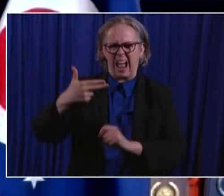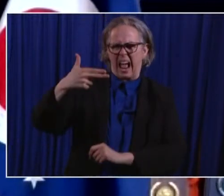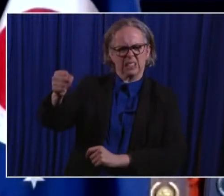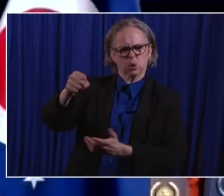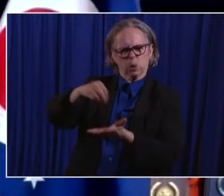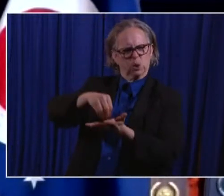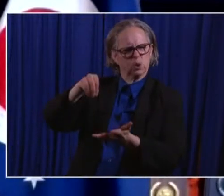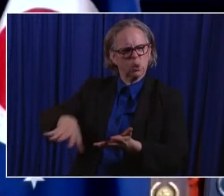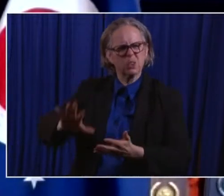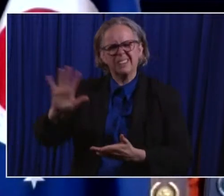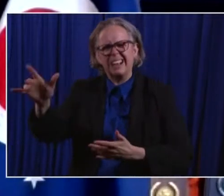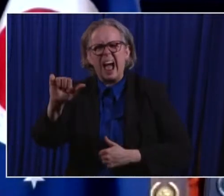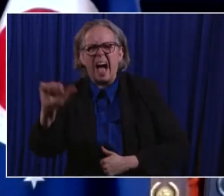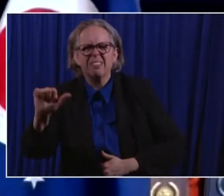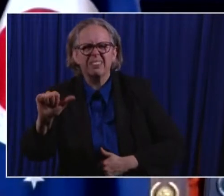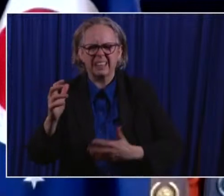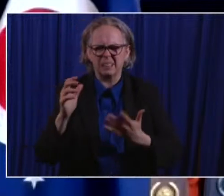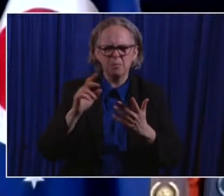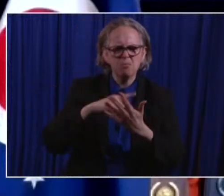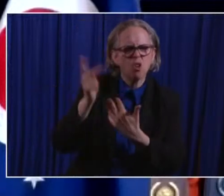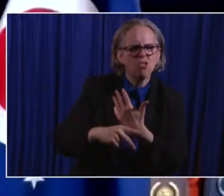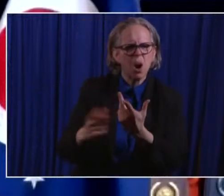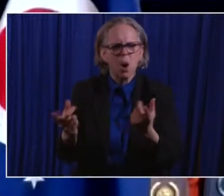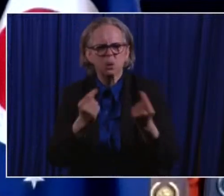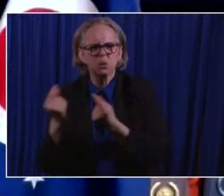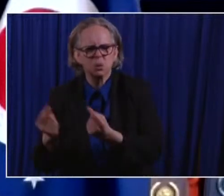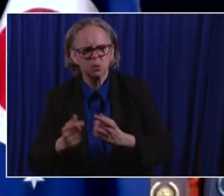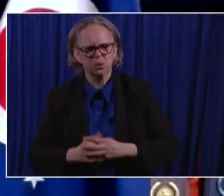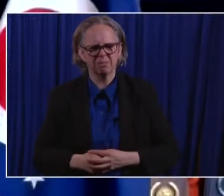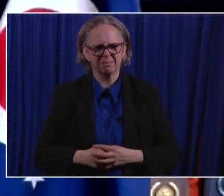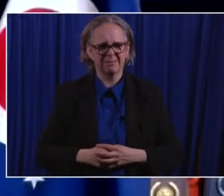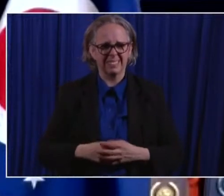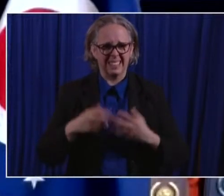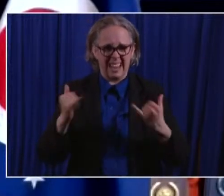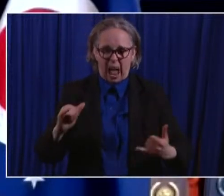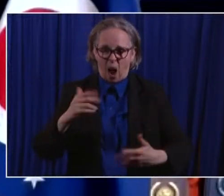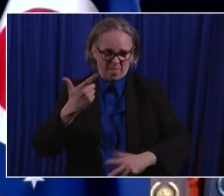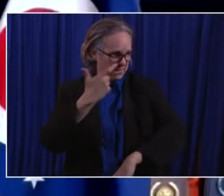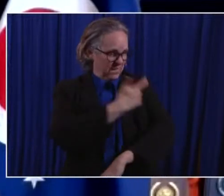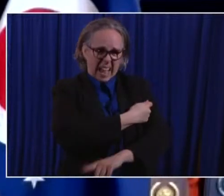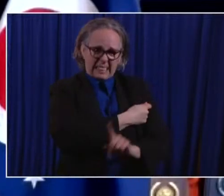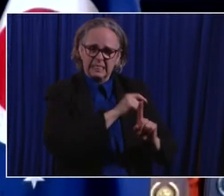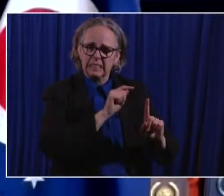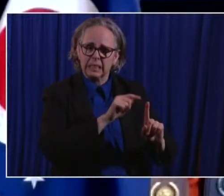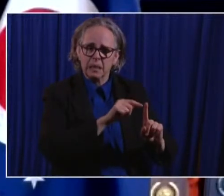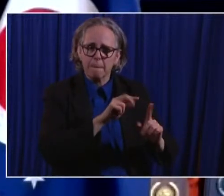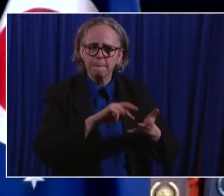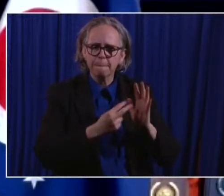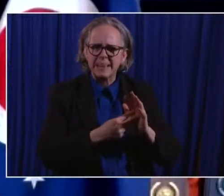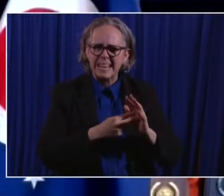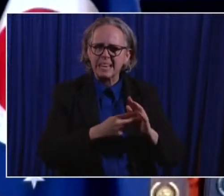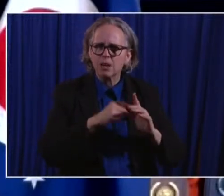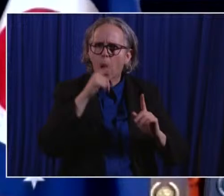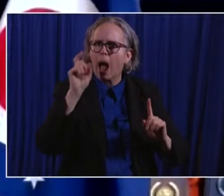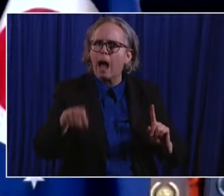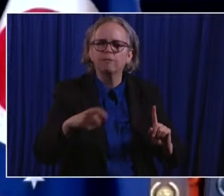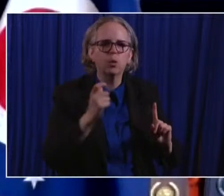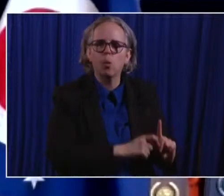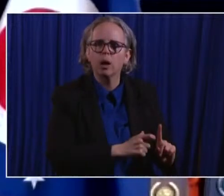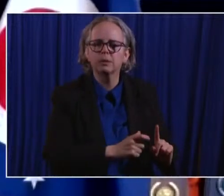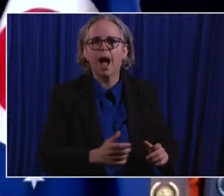be excited to know that with the vaccine, they will no longer be required to quarantine. That's welcome news to